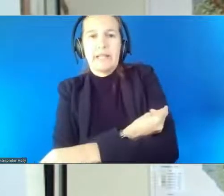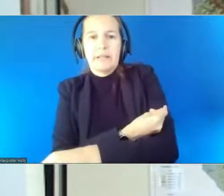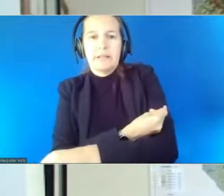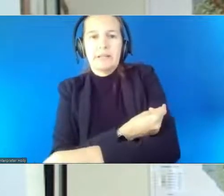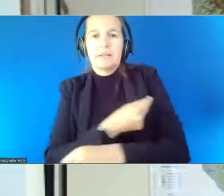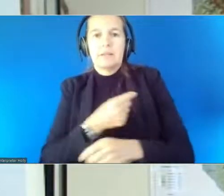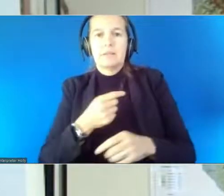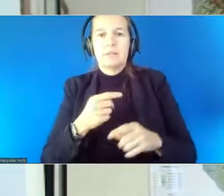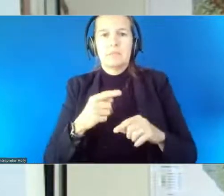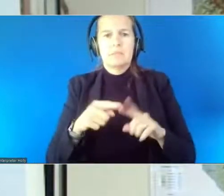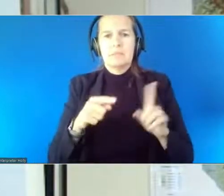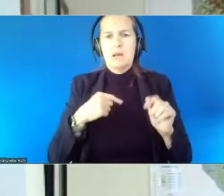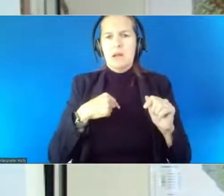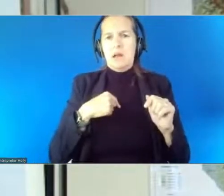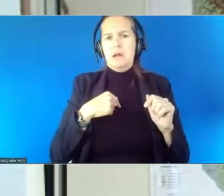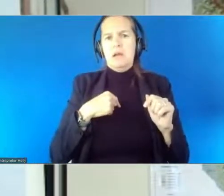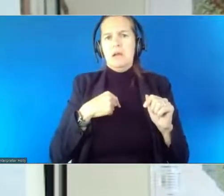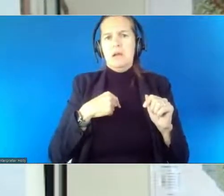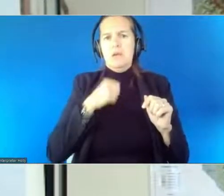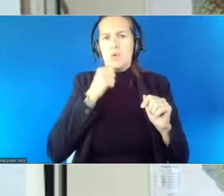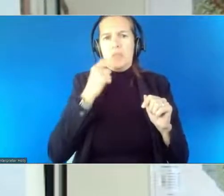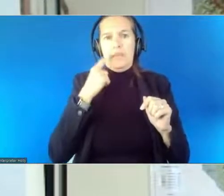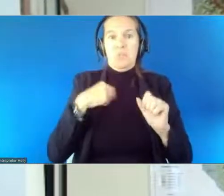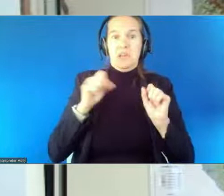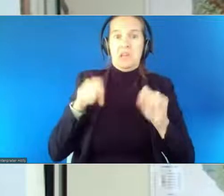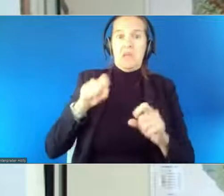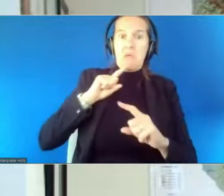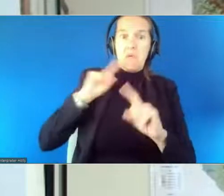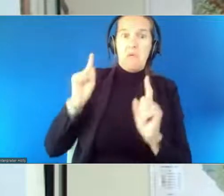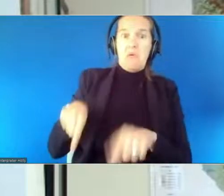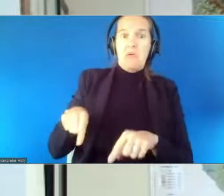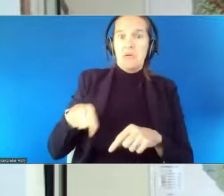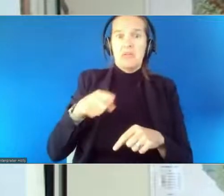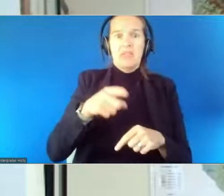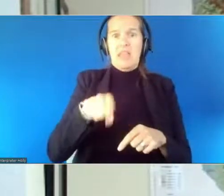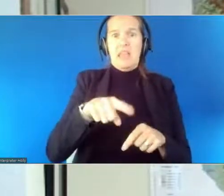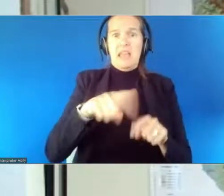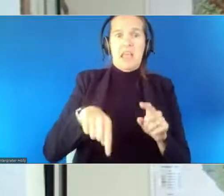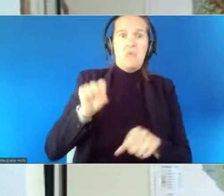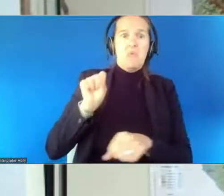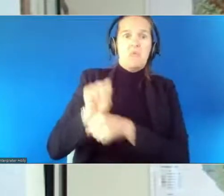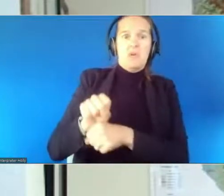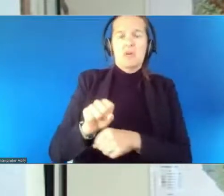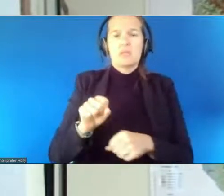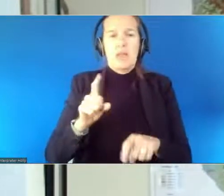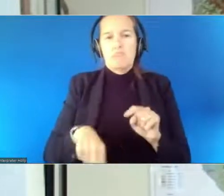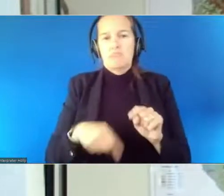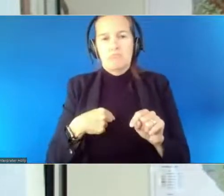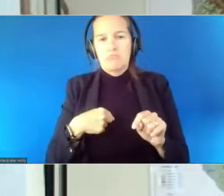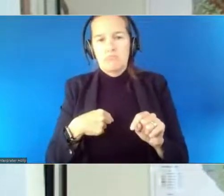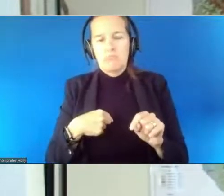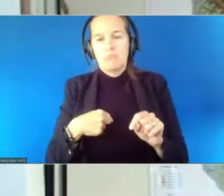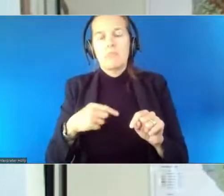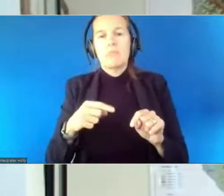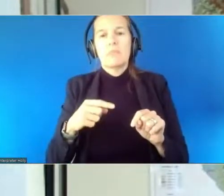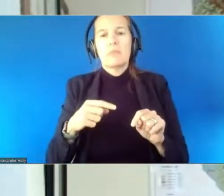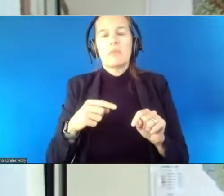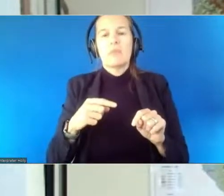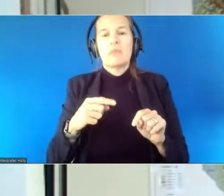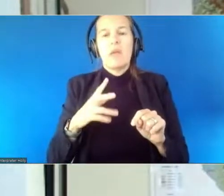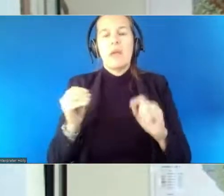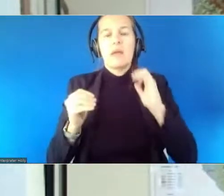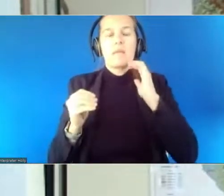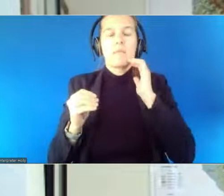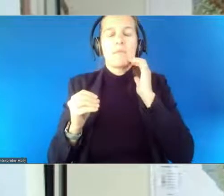I don't think that we can say they can't work in that regard. It also doesn't apply, and this comes from